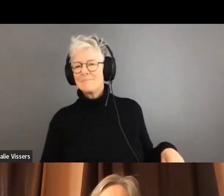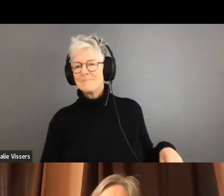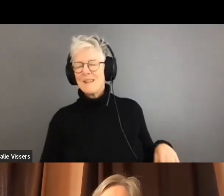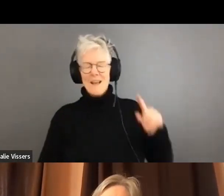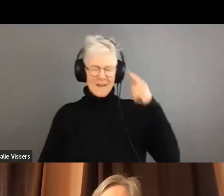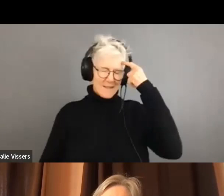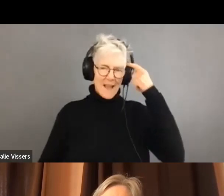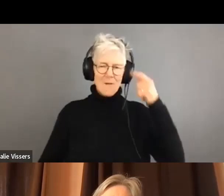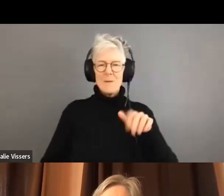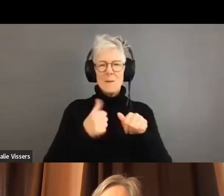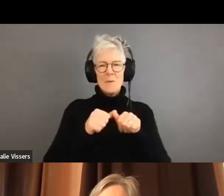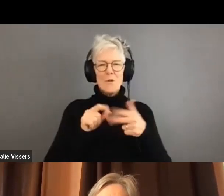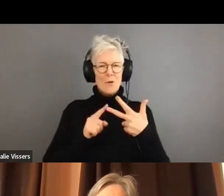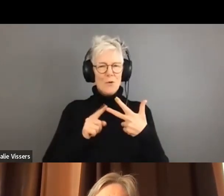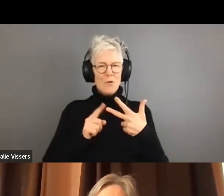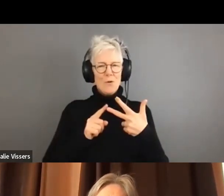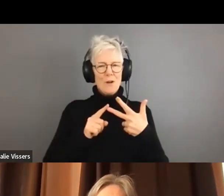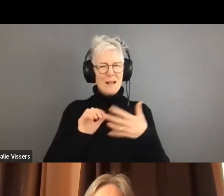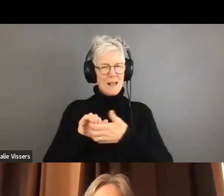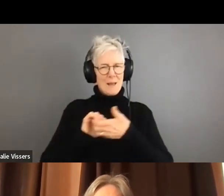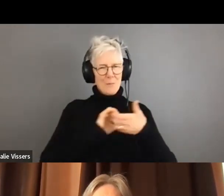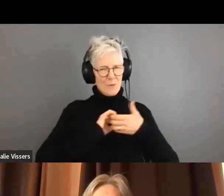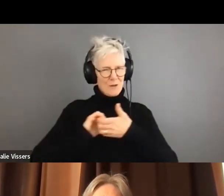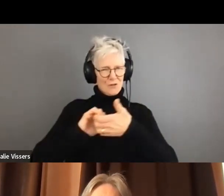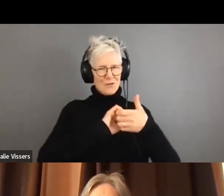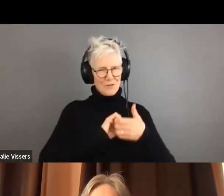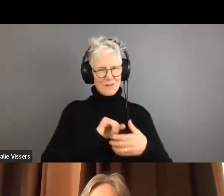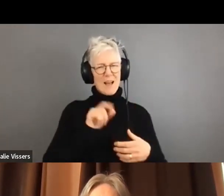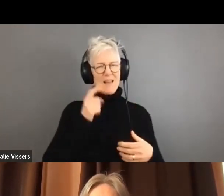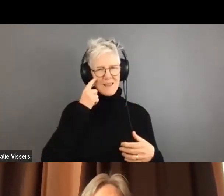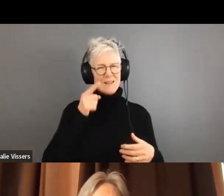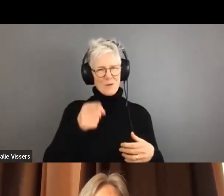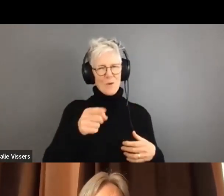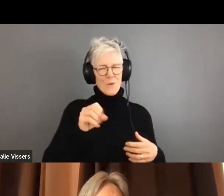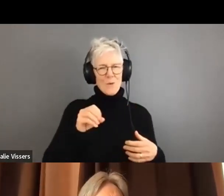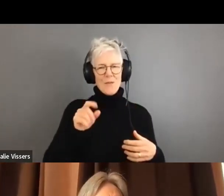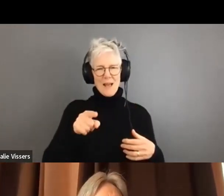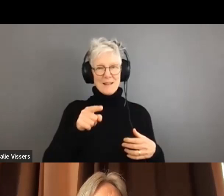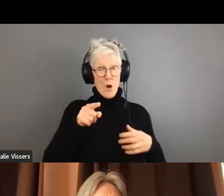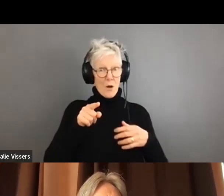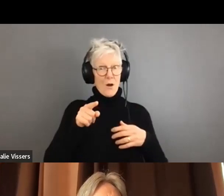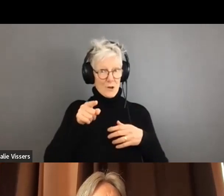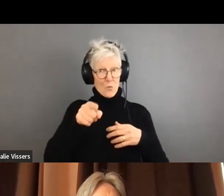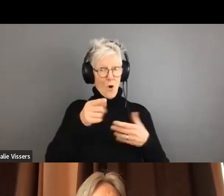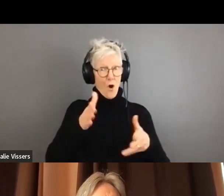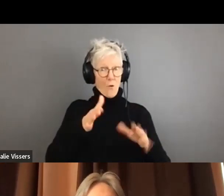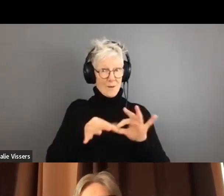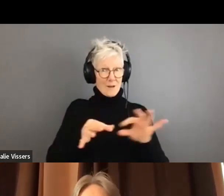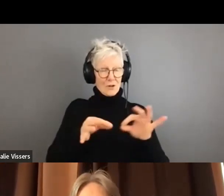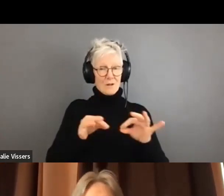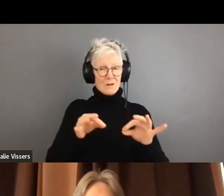remembered what the third point was. I think it was collaboration, which kind of is a little bit like the third one you came up with at the end. You said good